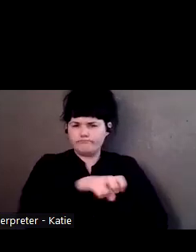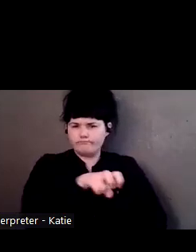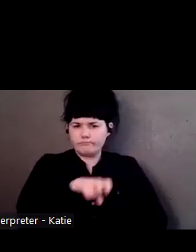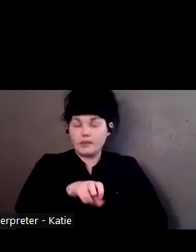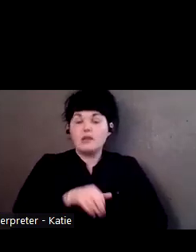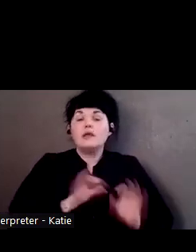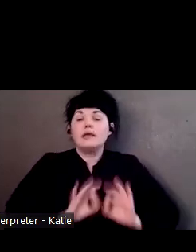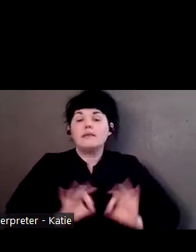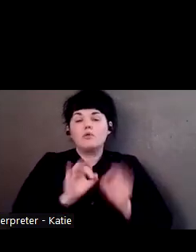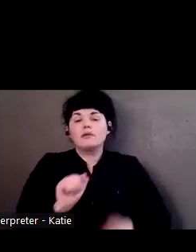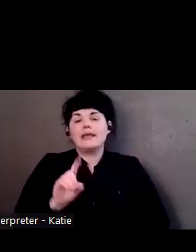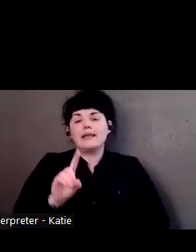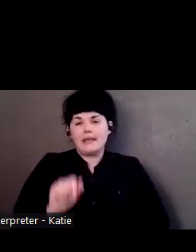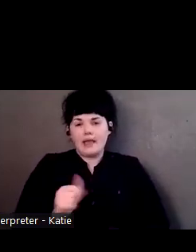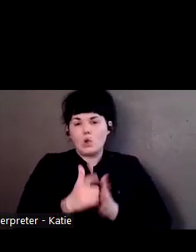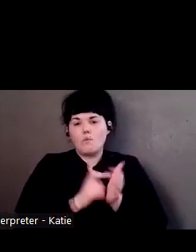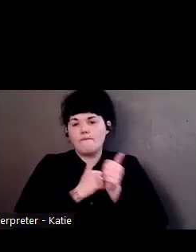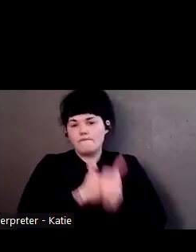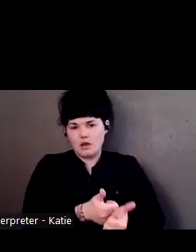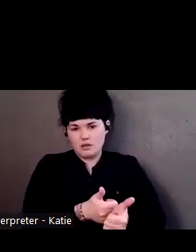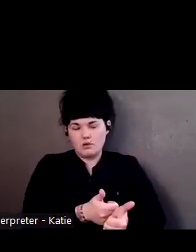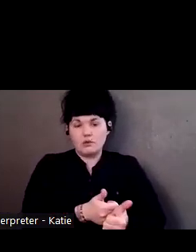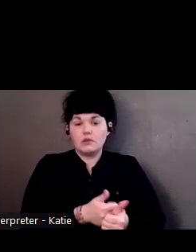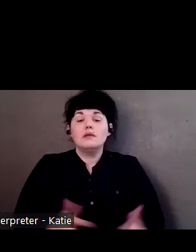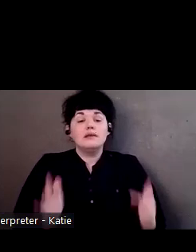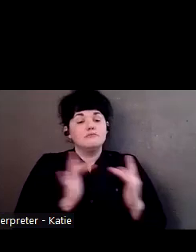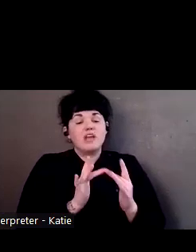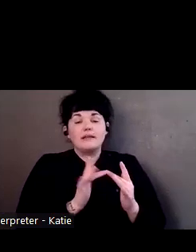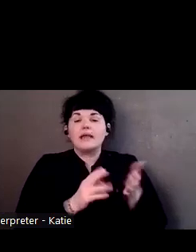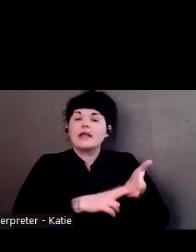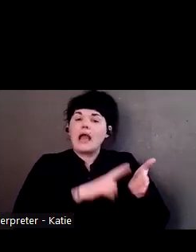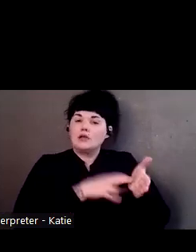are followed, and consulting with a contractor is also very important.